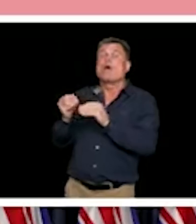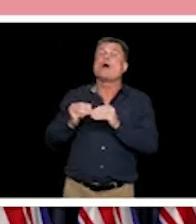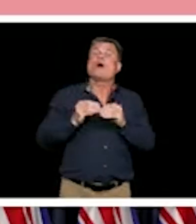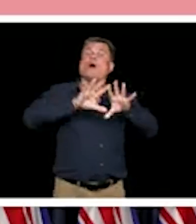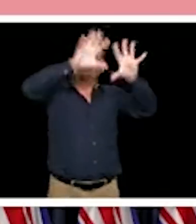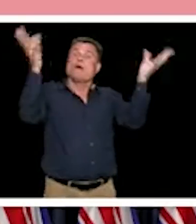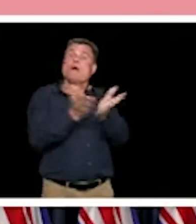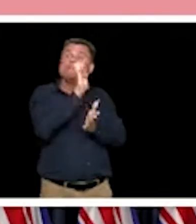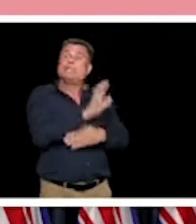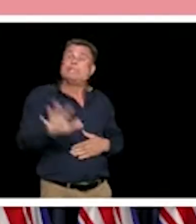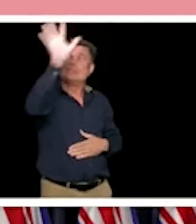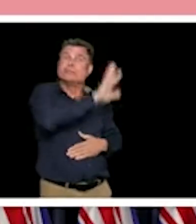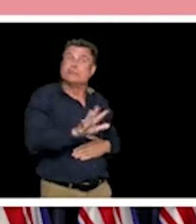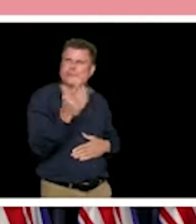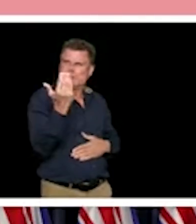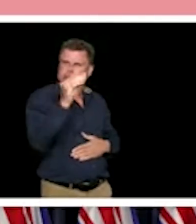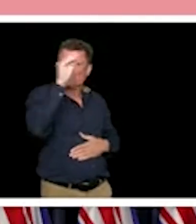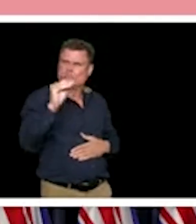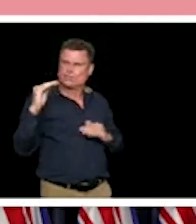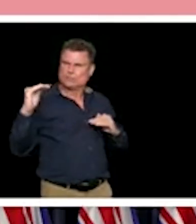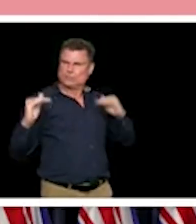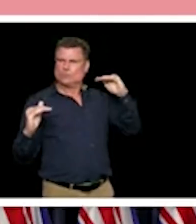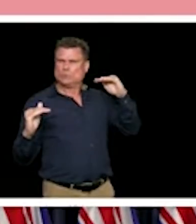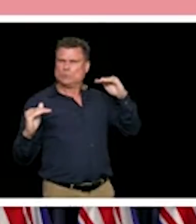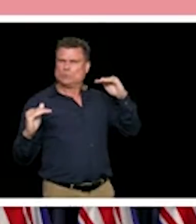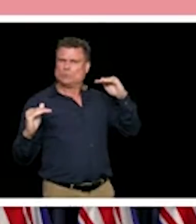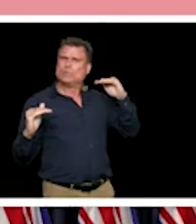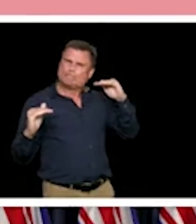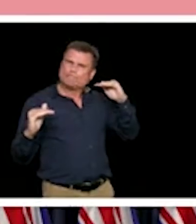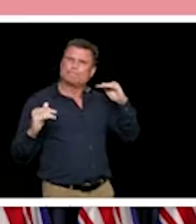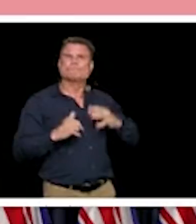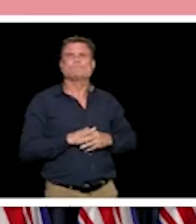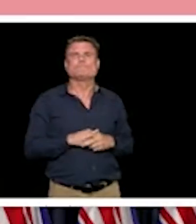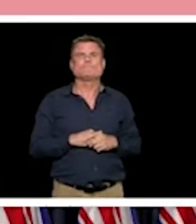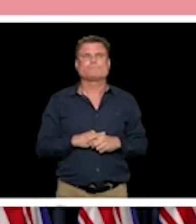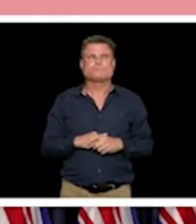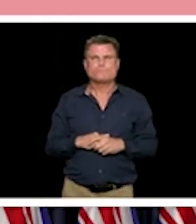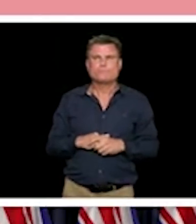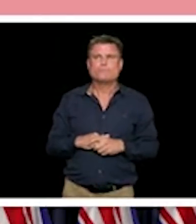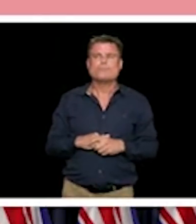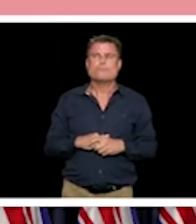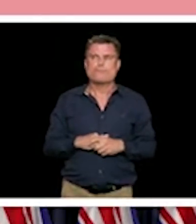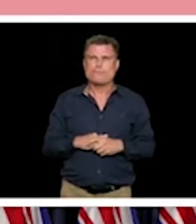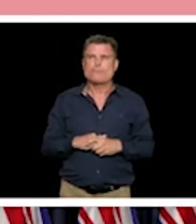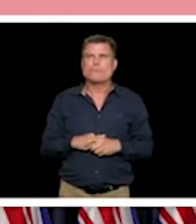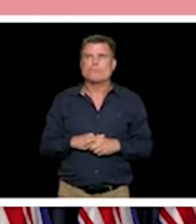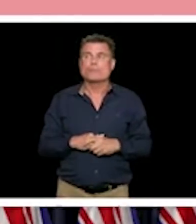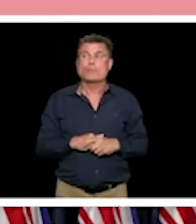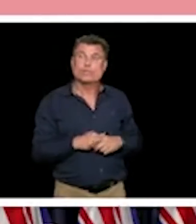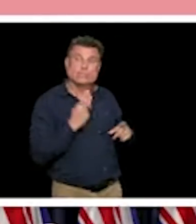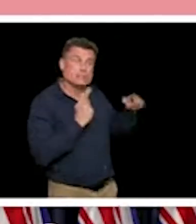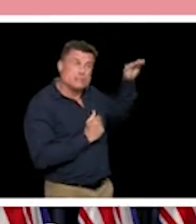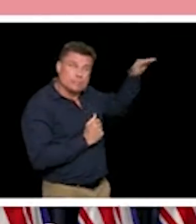being only 13 or 14%. We have, of course, had an increased representation of